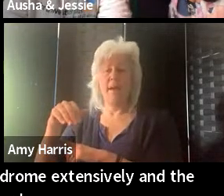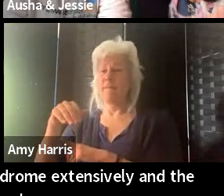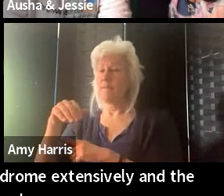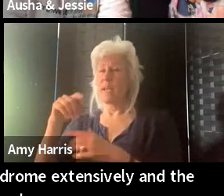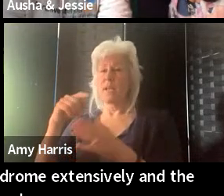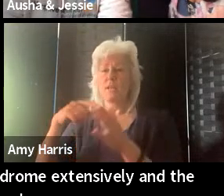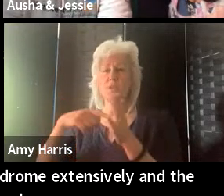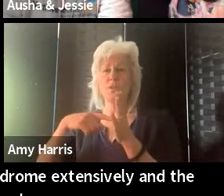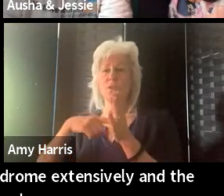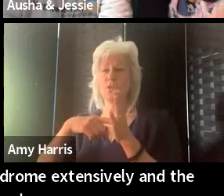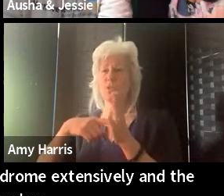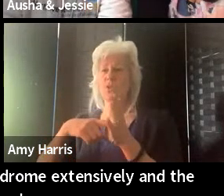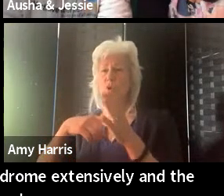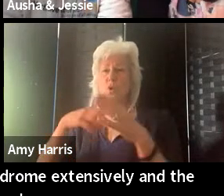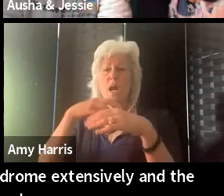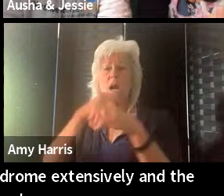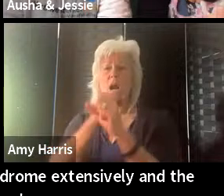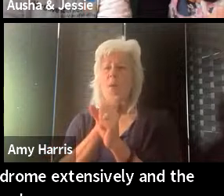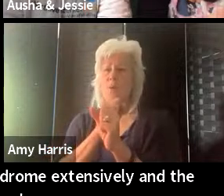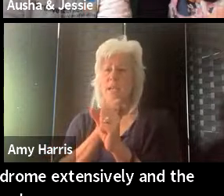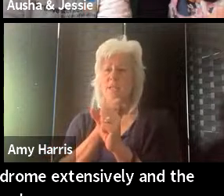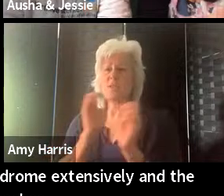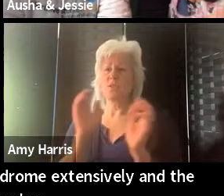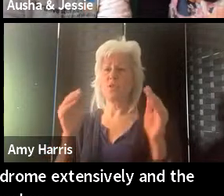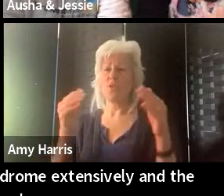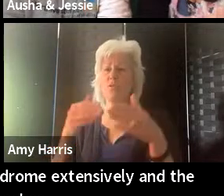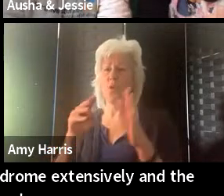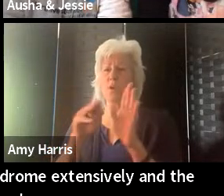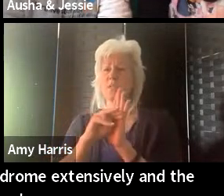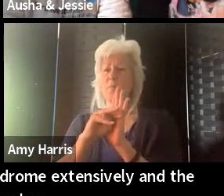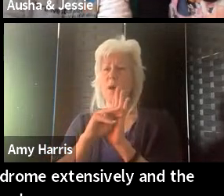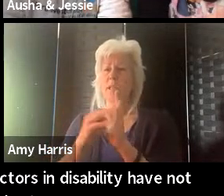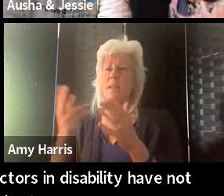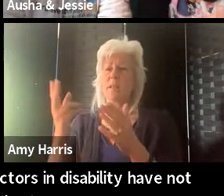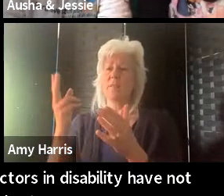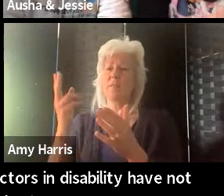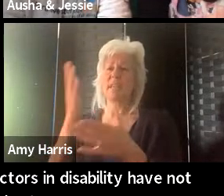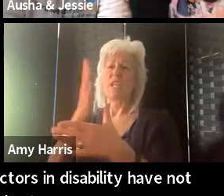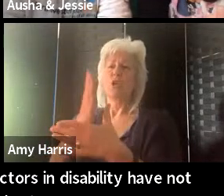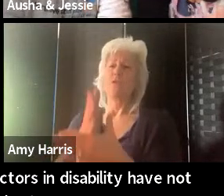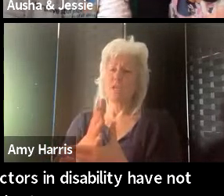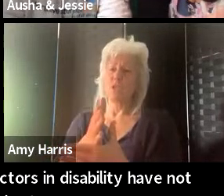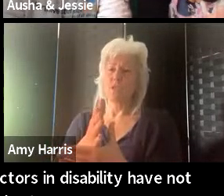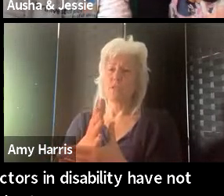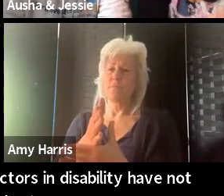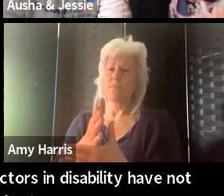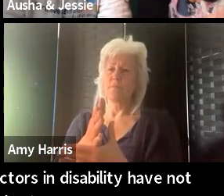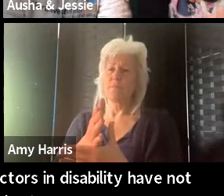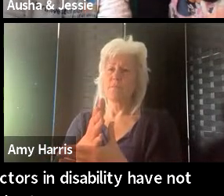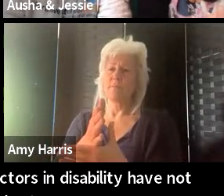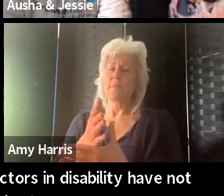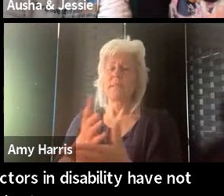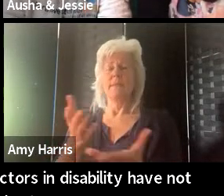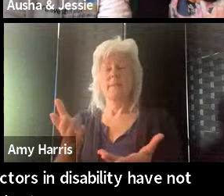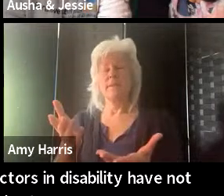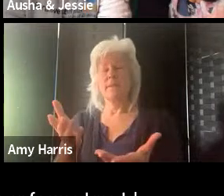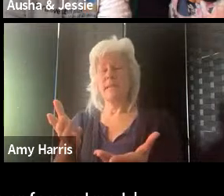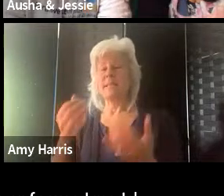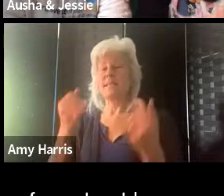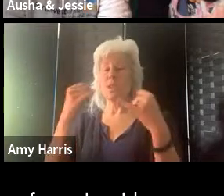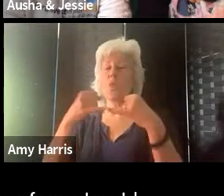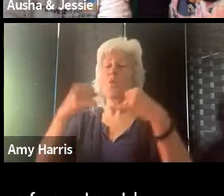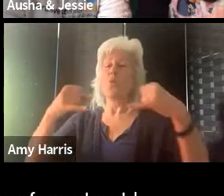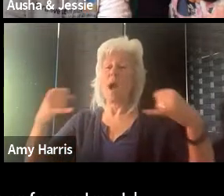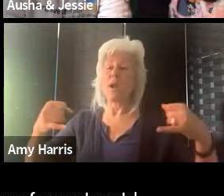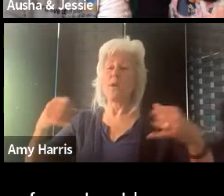a comprehensive or focused model of intervention. Again, it comes back to the wiring that goes on in the